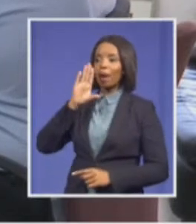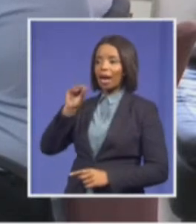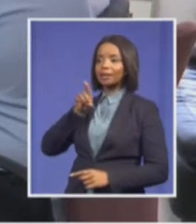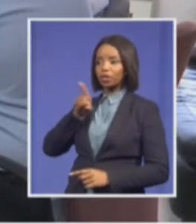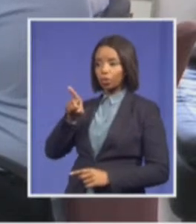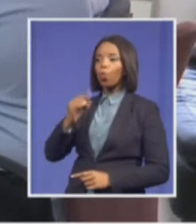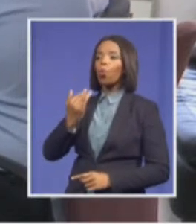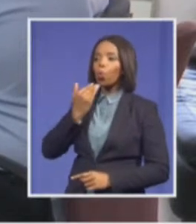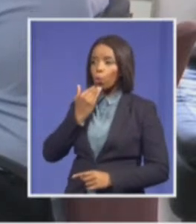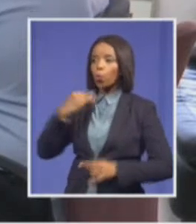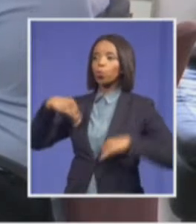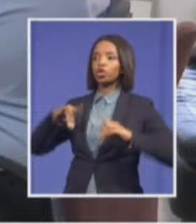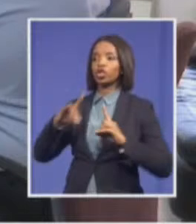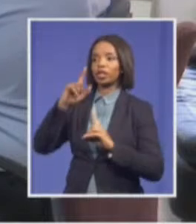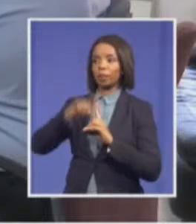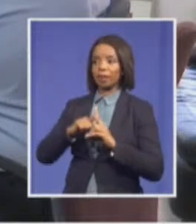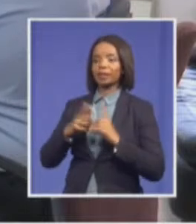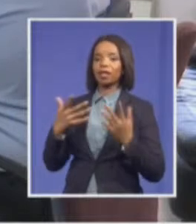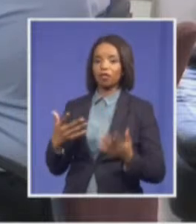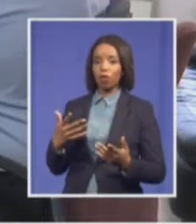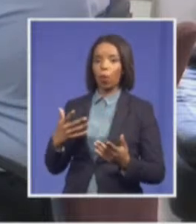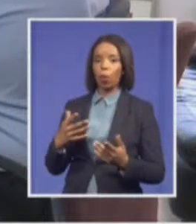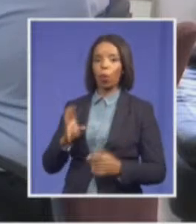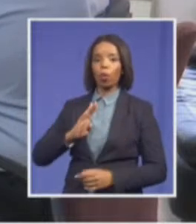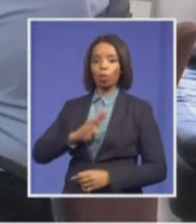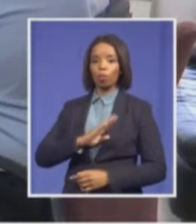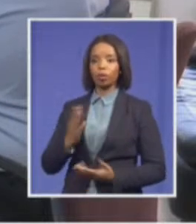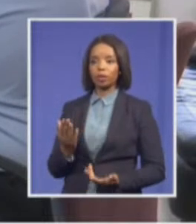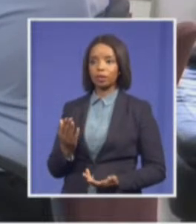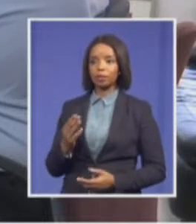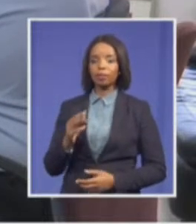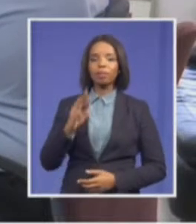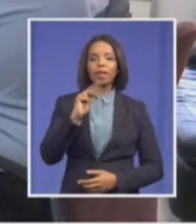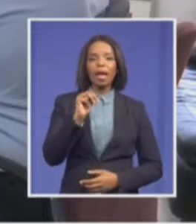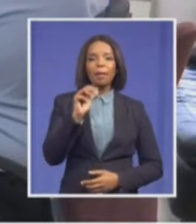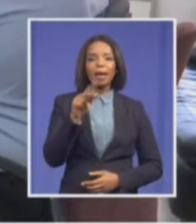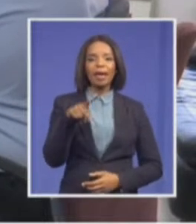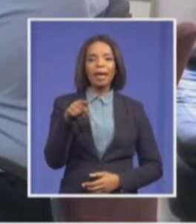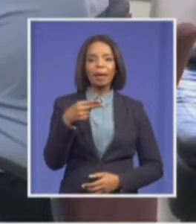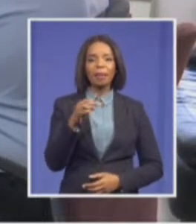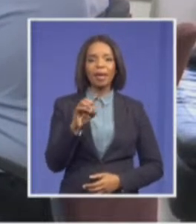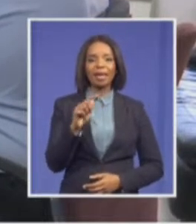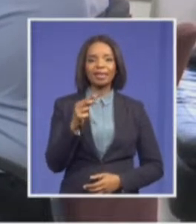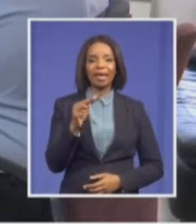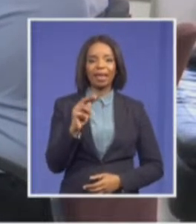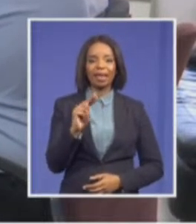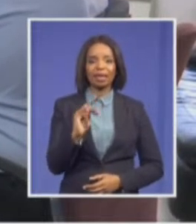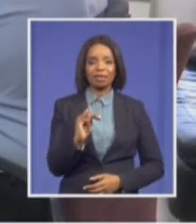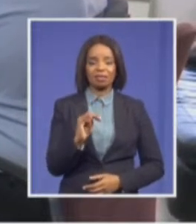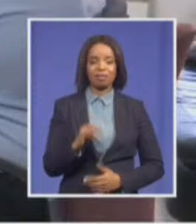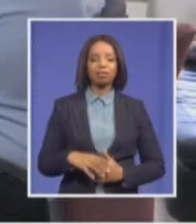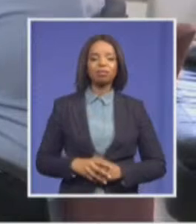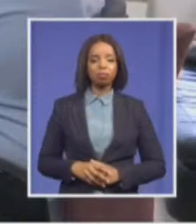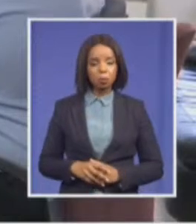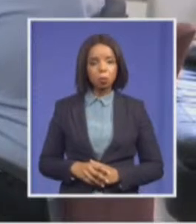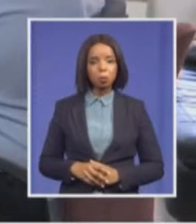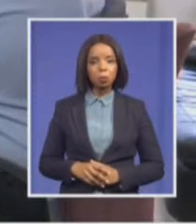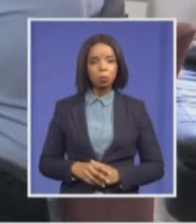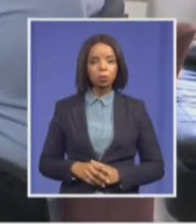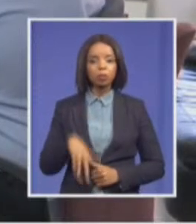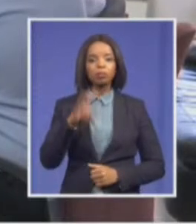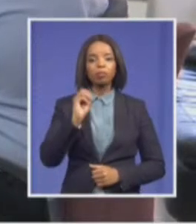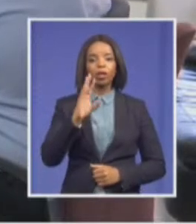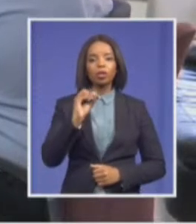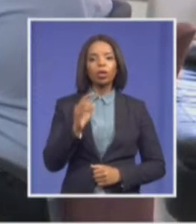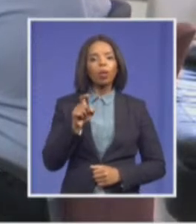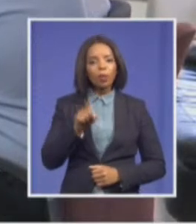Makatini, Musa Makatini. And just for my own interest, he's aware these proceedings are taking place. That's